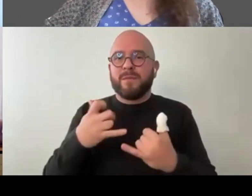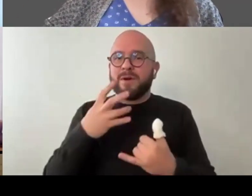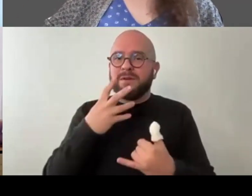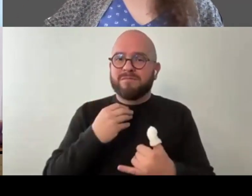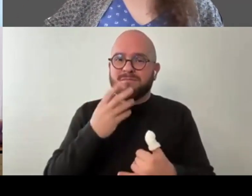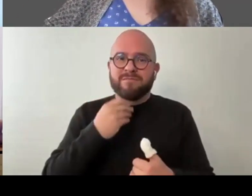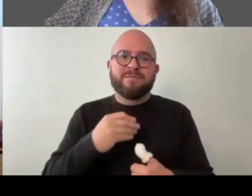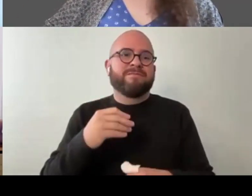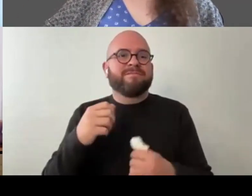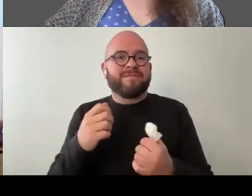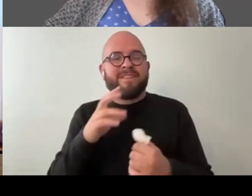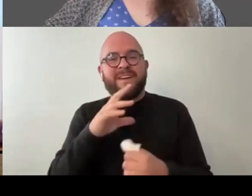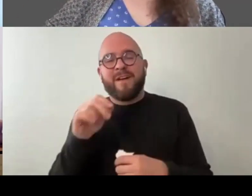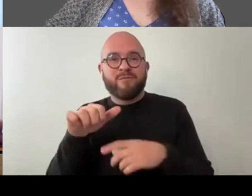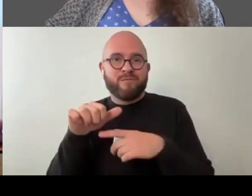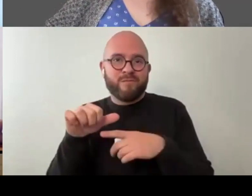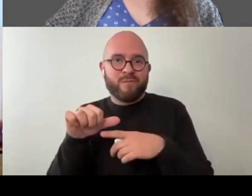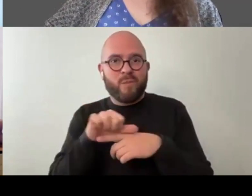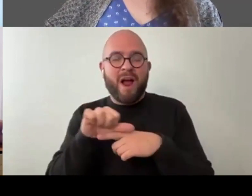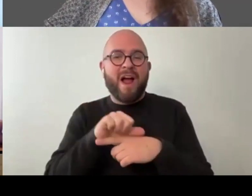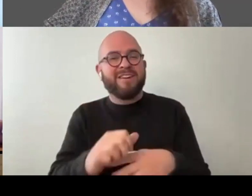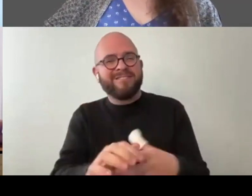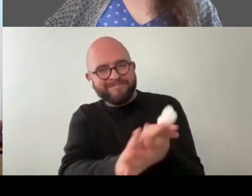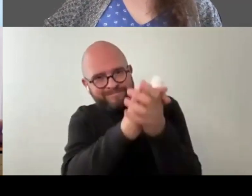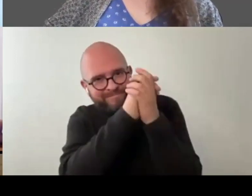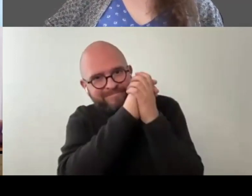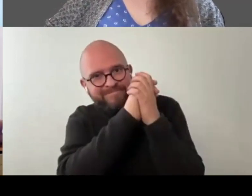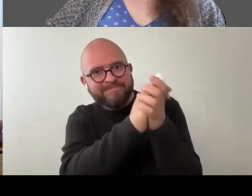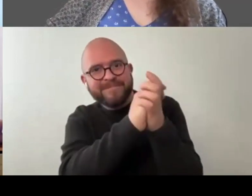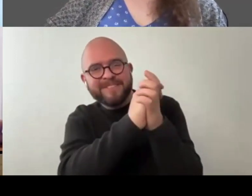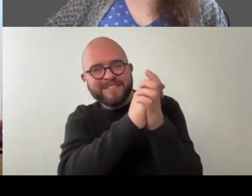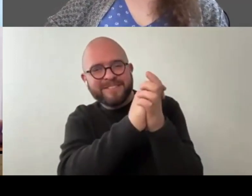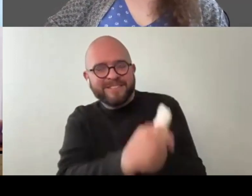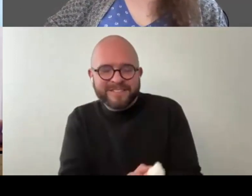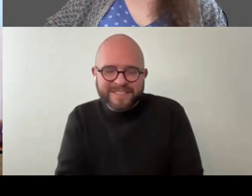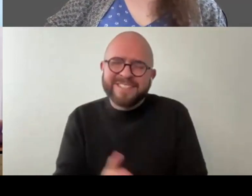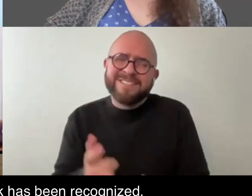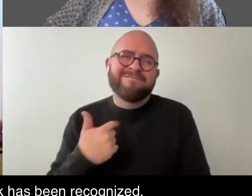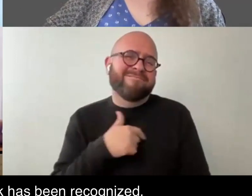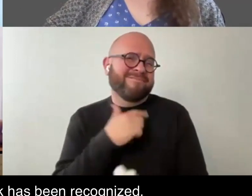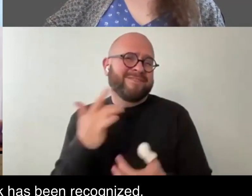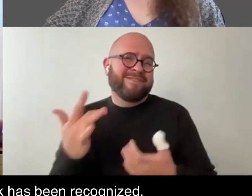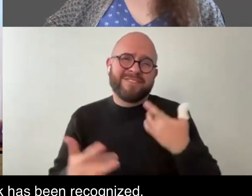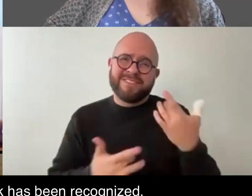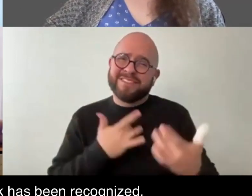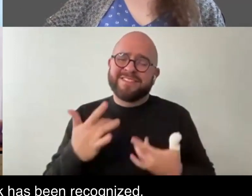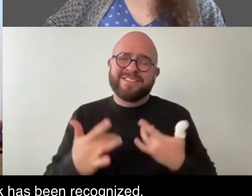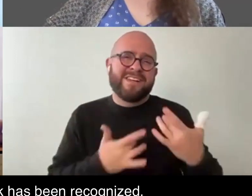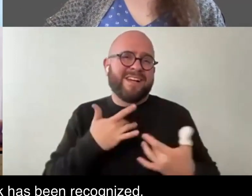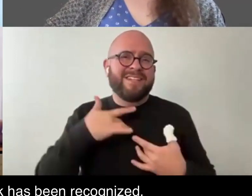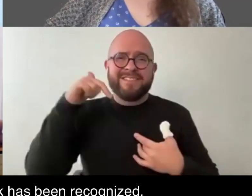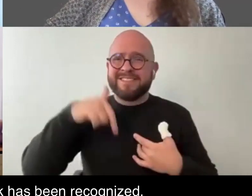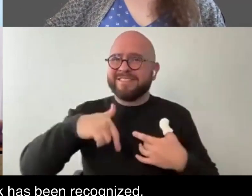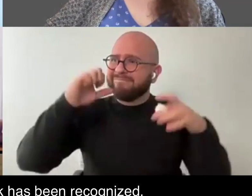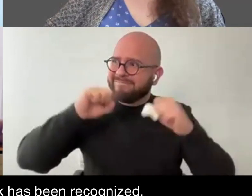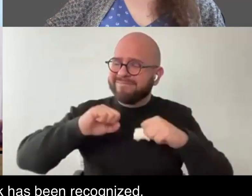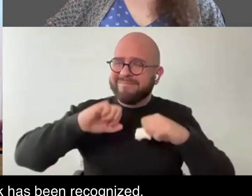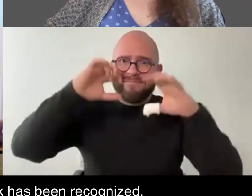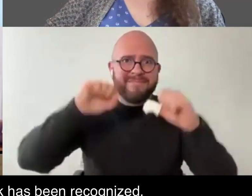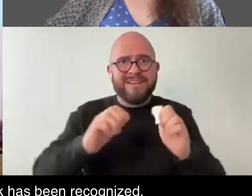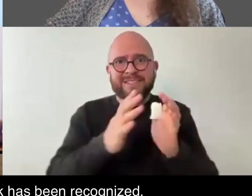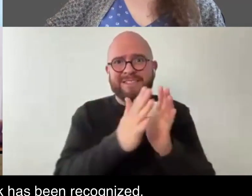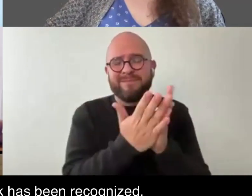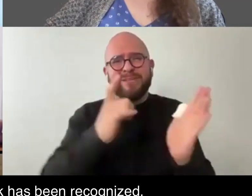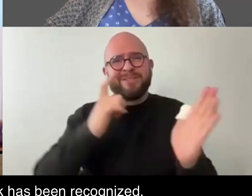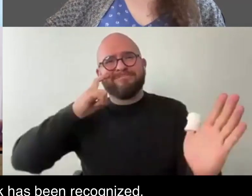tov. We're so excited. We're so excited that this amazing book has been